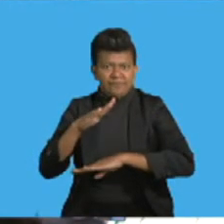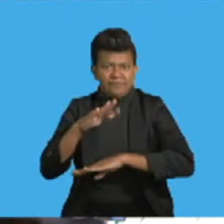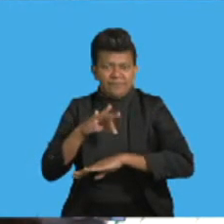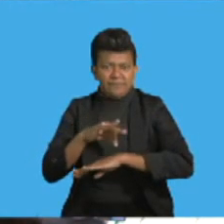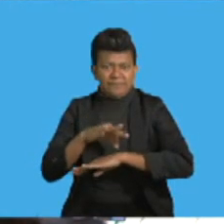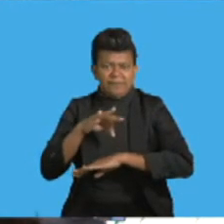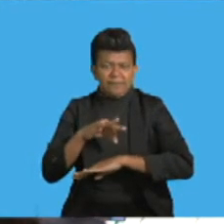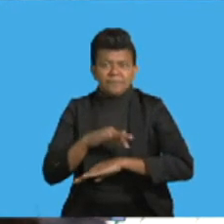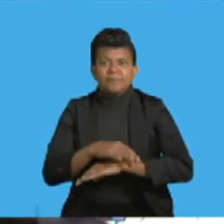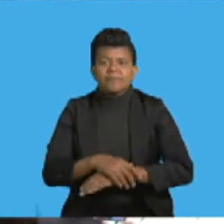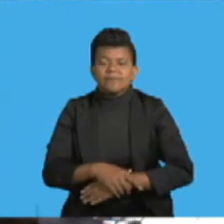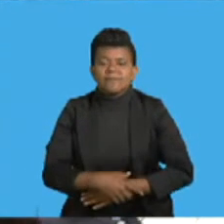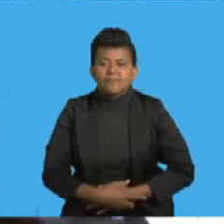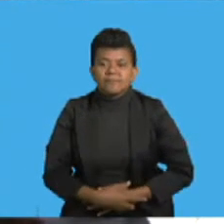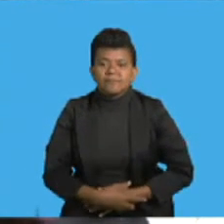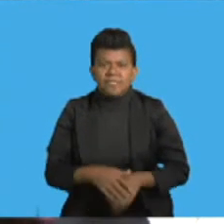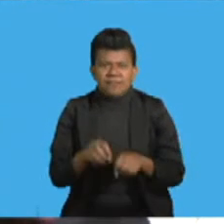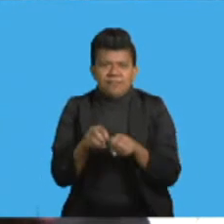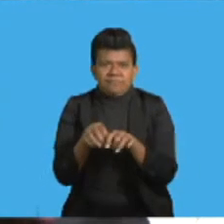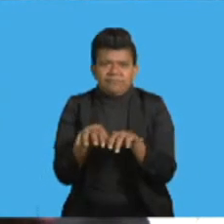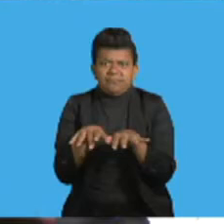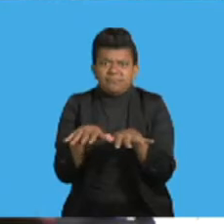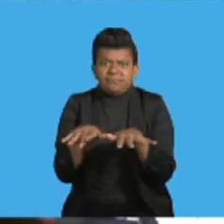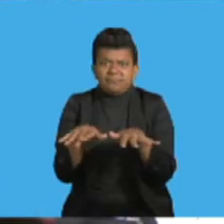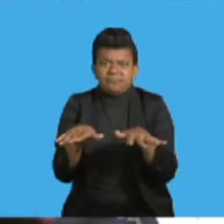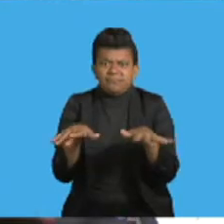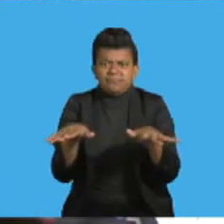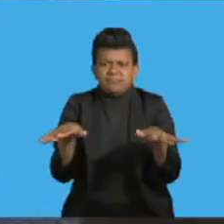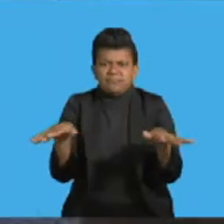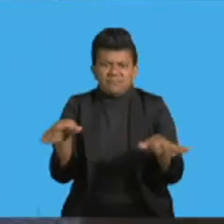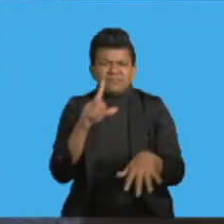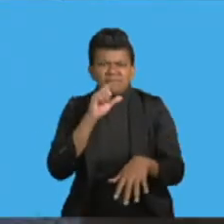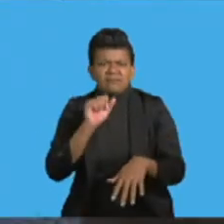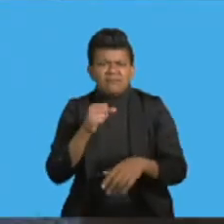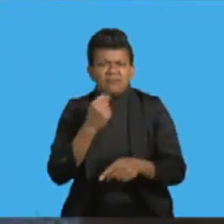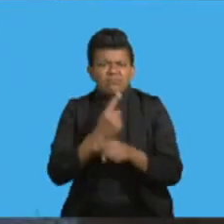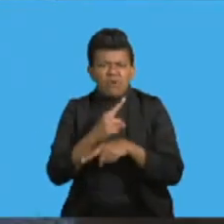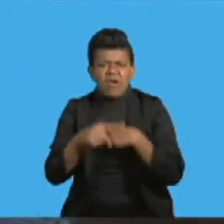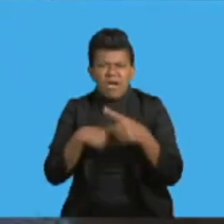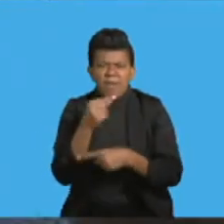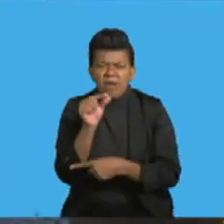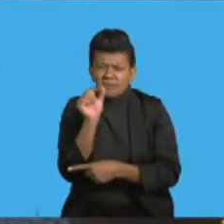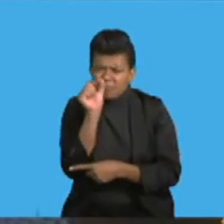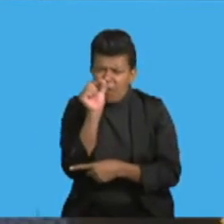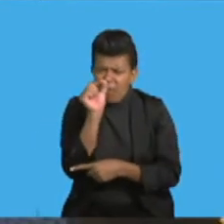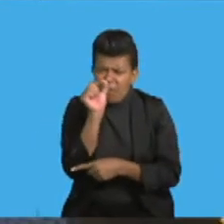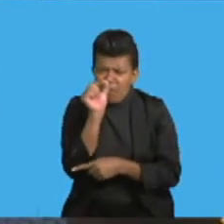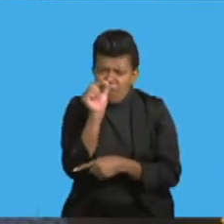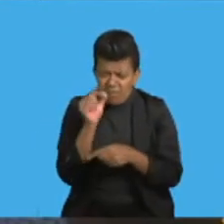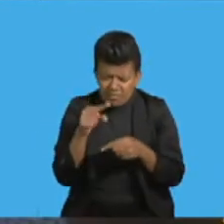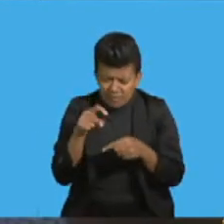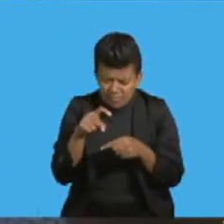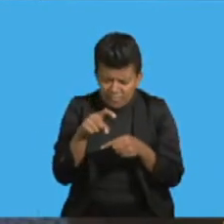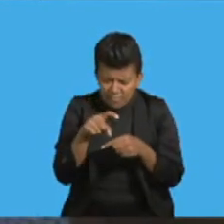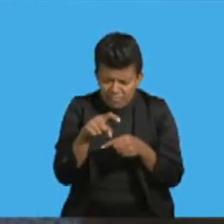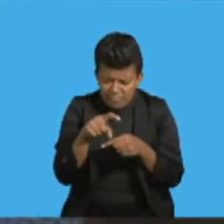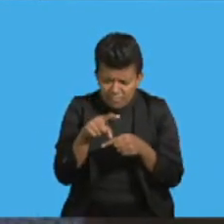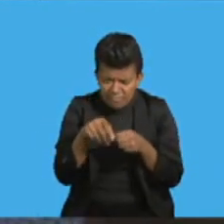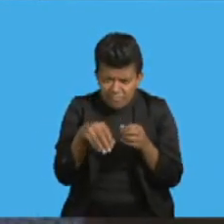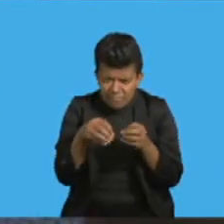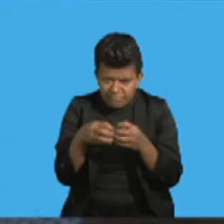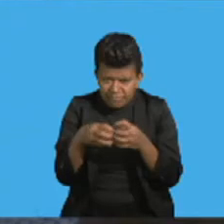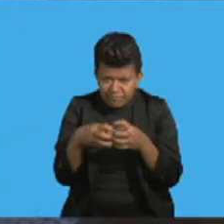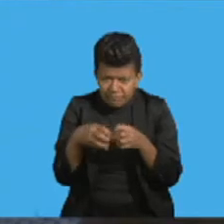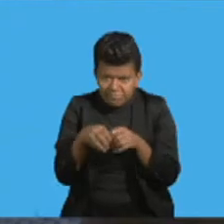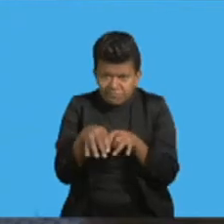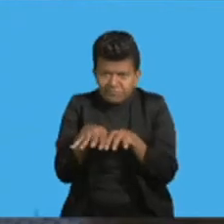and Medical Services declared an outbreak for leptospirosis within the Central Division. There have been 69 confirmed